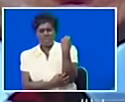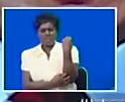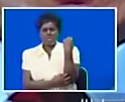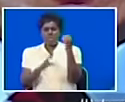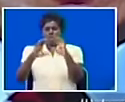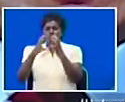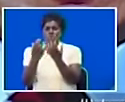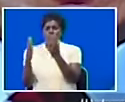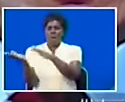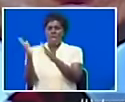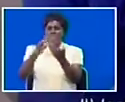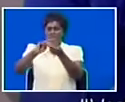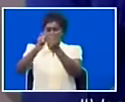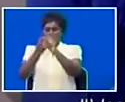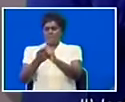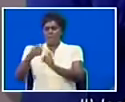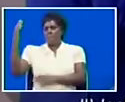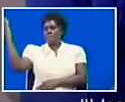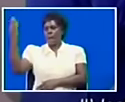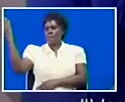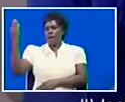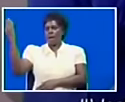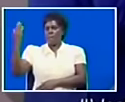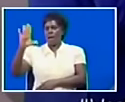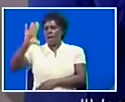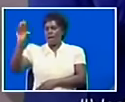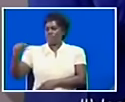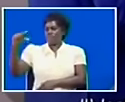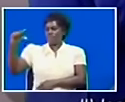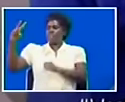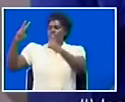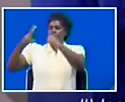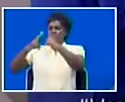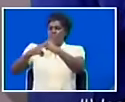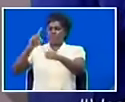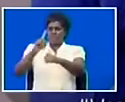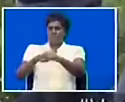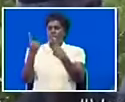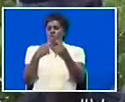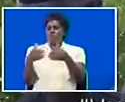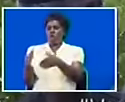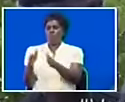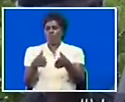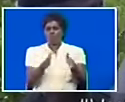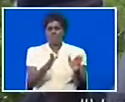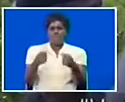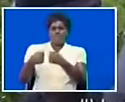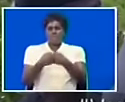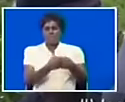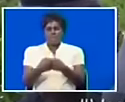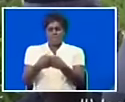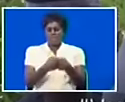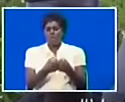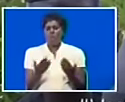and terrorism. He was addressing the Africa Outreach Session at the G7 summit, where he spoke on the opportunities and challenges brought